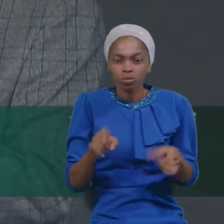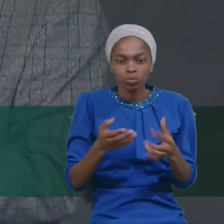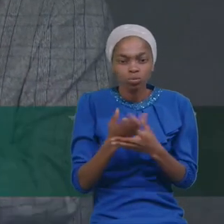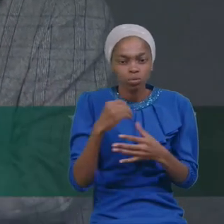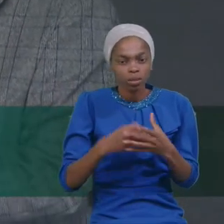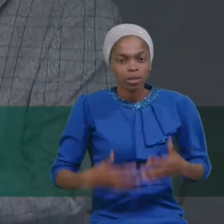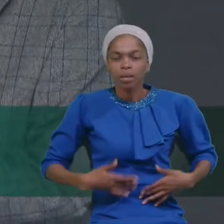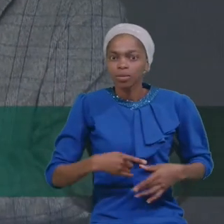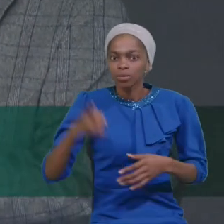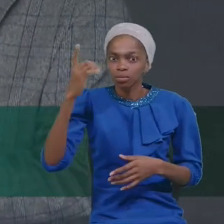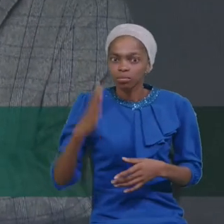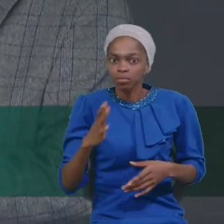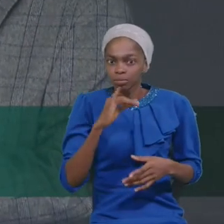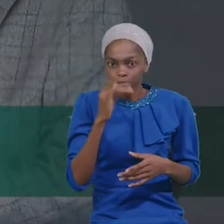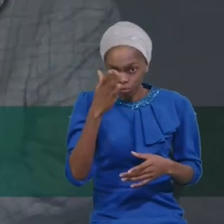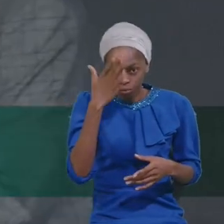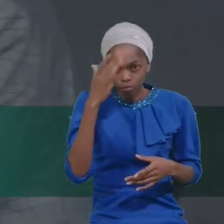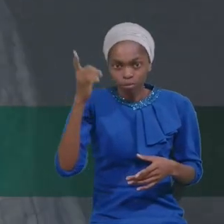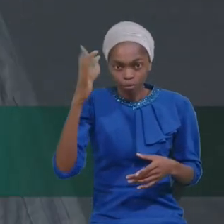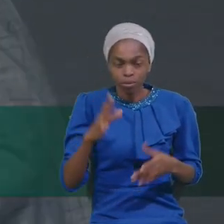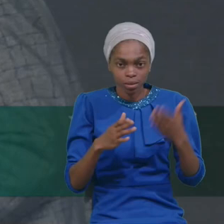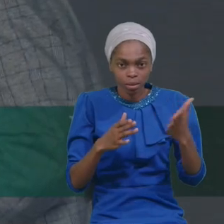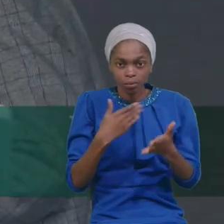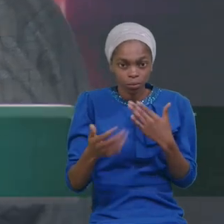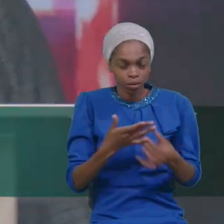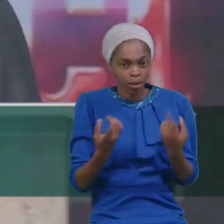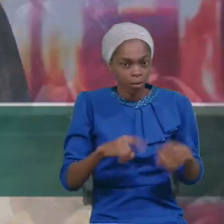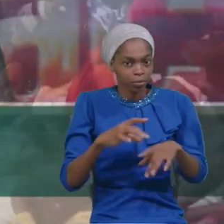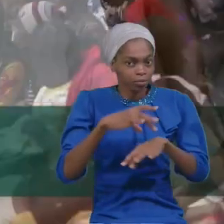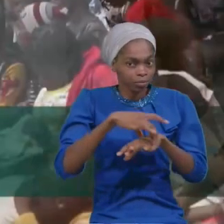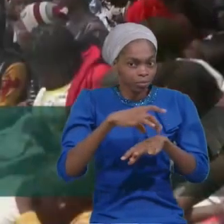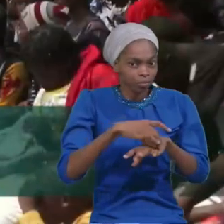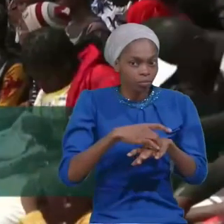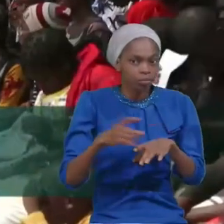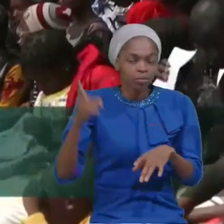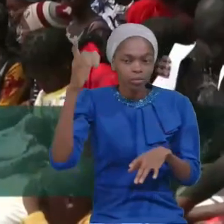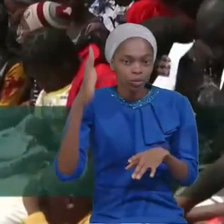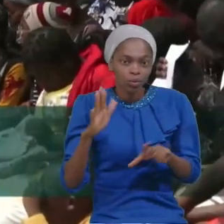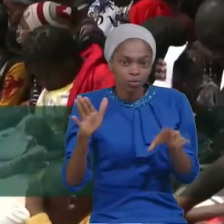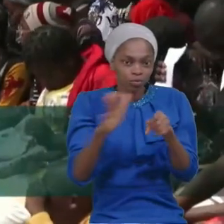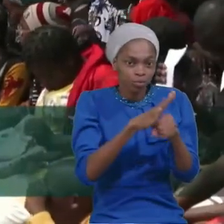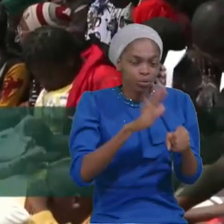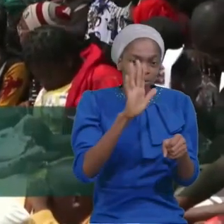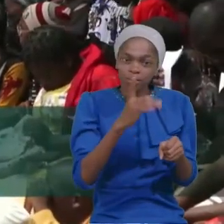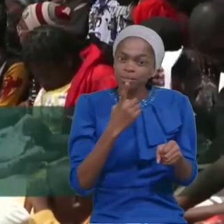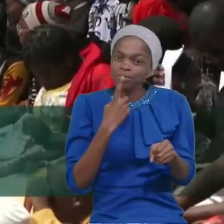your mouth with good things. You just got a job and you enter there and you sit